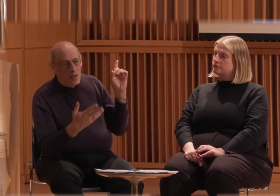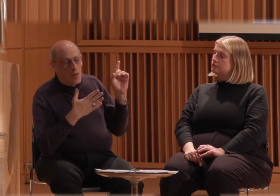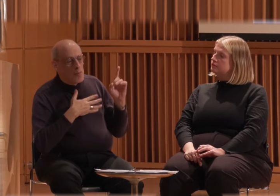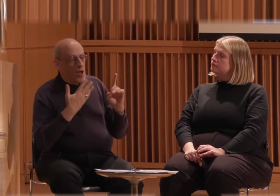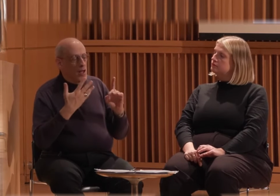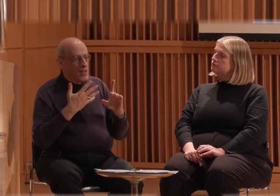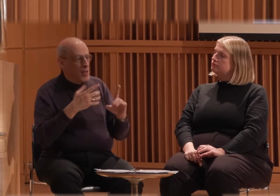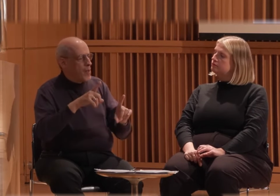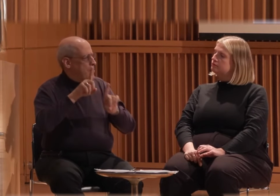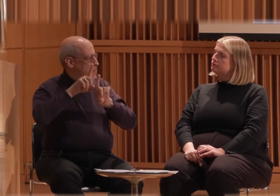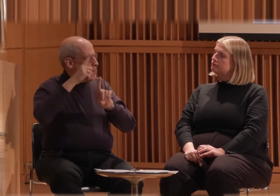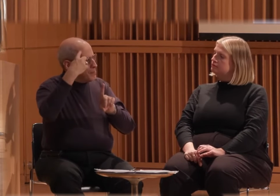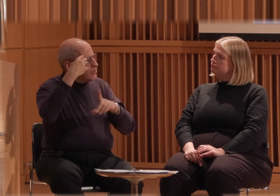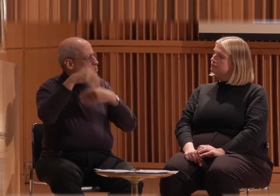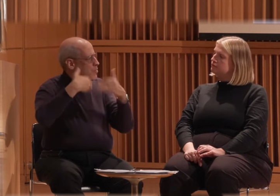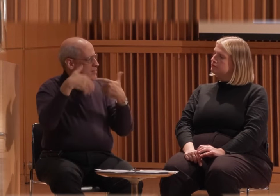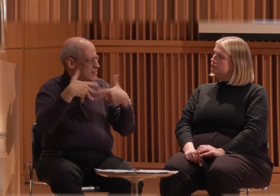mental process was, and sort of just